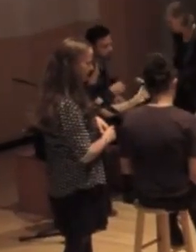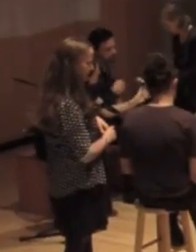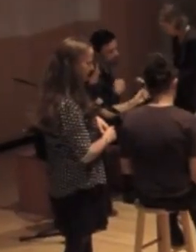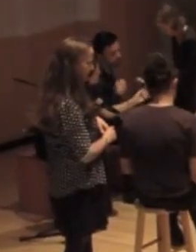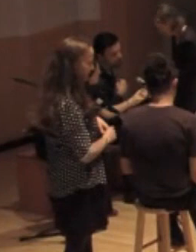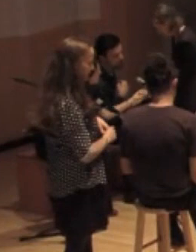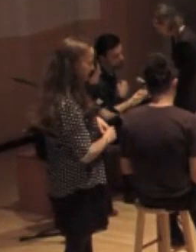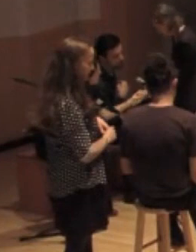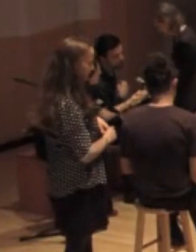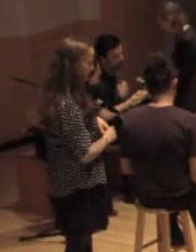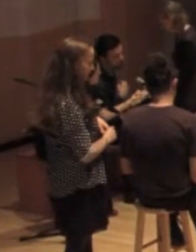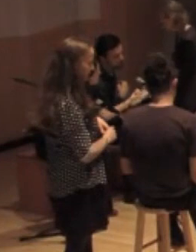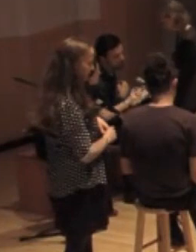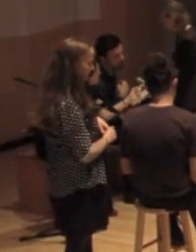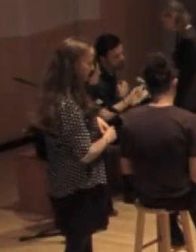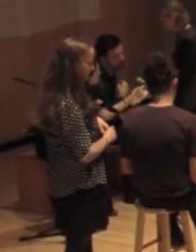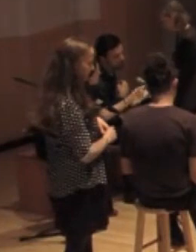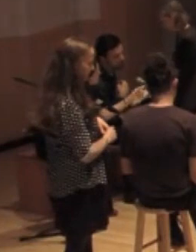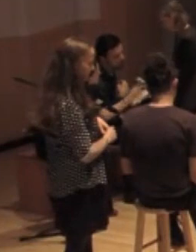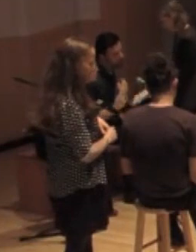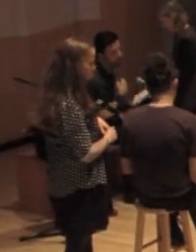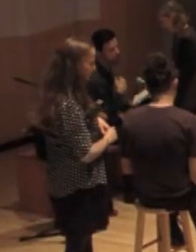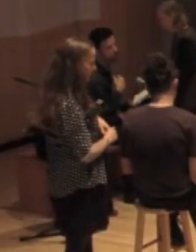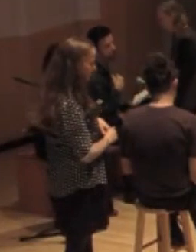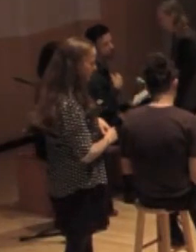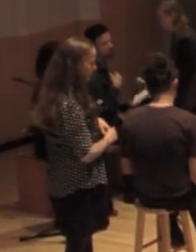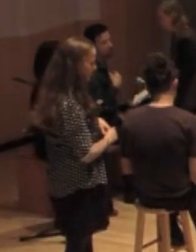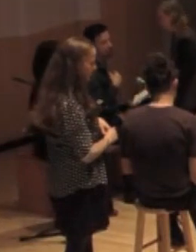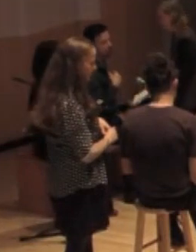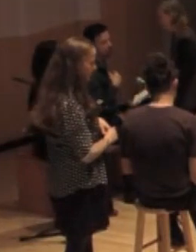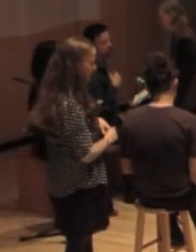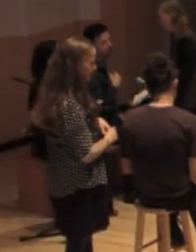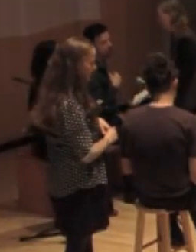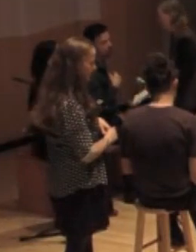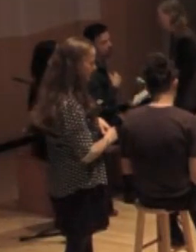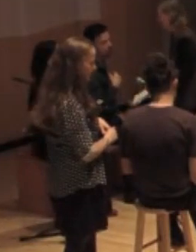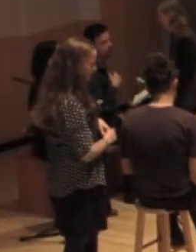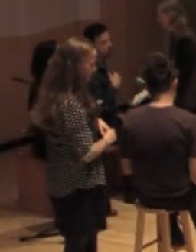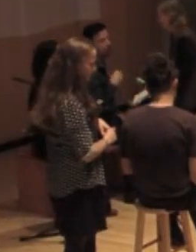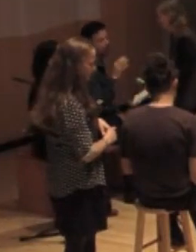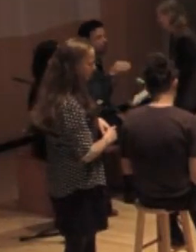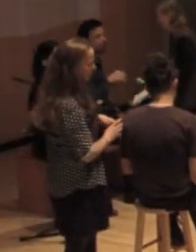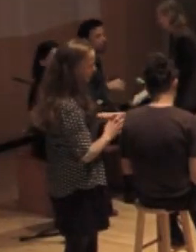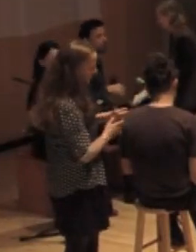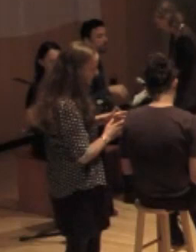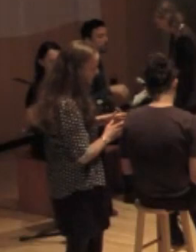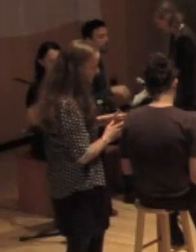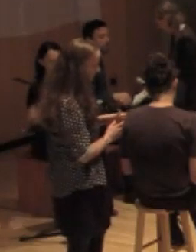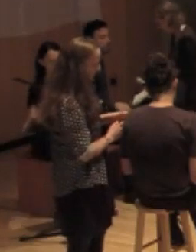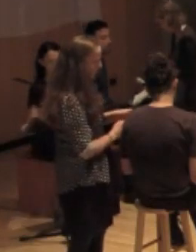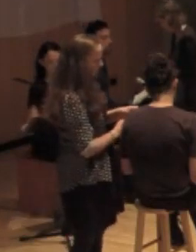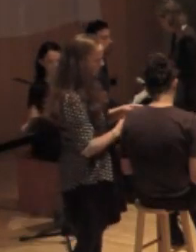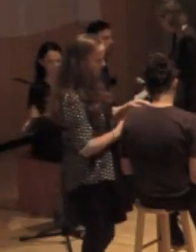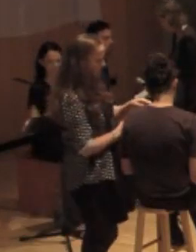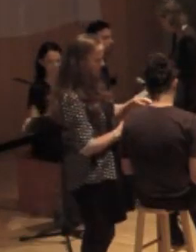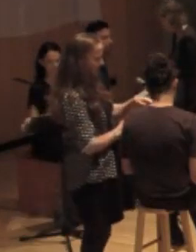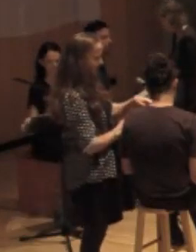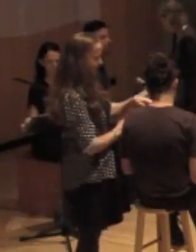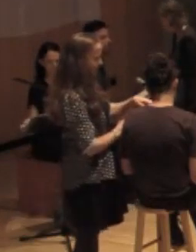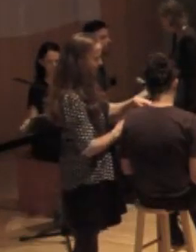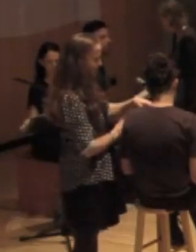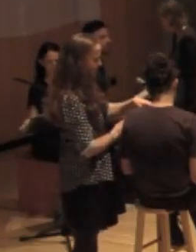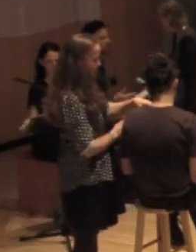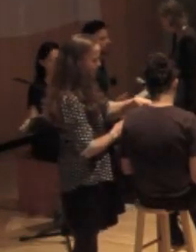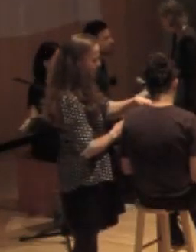now and you just held this the whole time we just want to make sure we get batteries for we don't want batteries going out I just held it